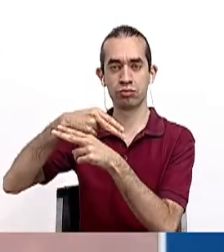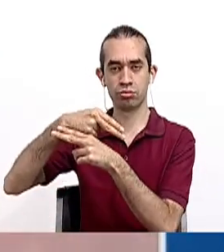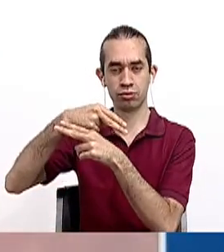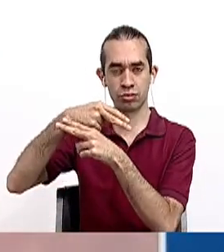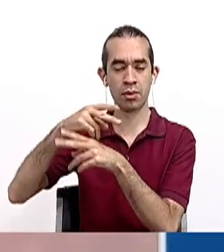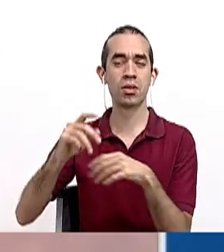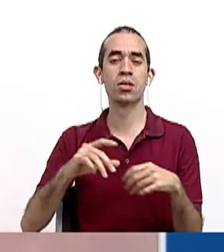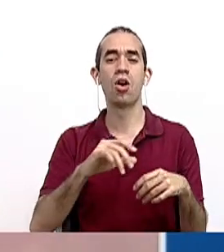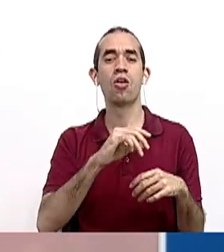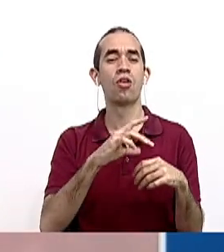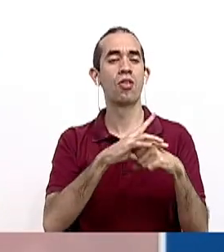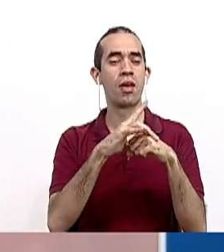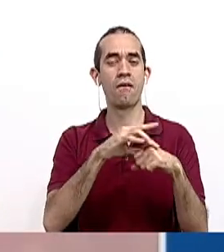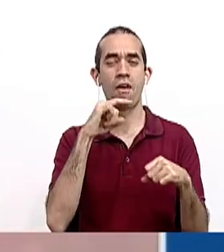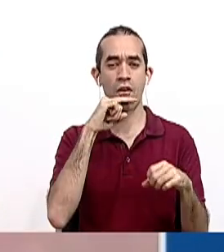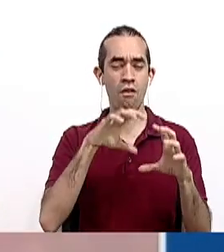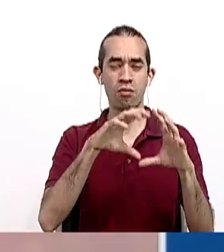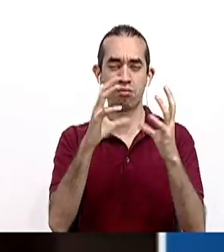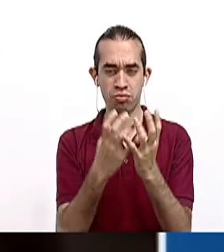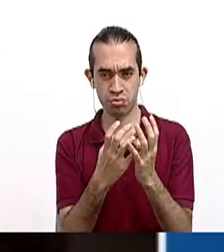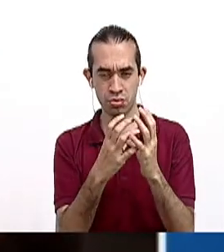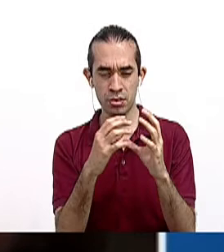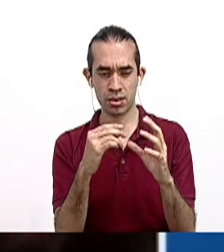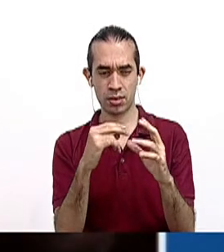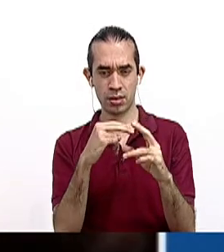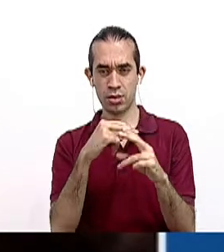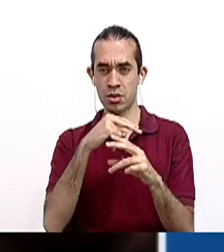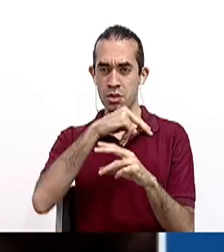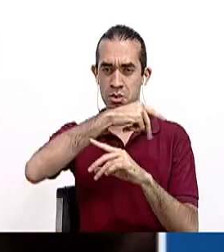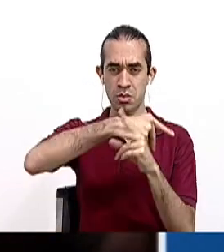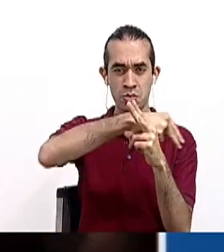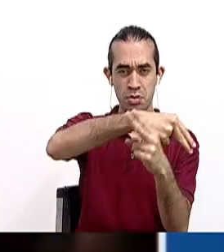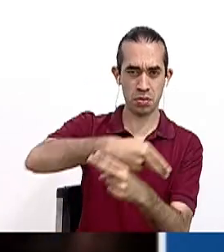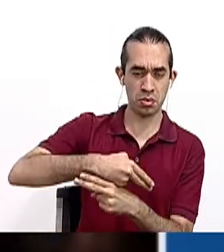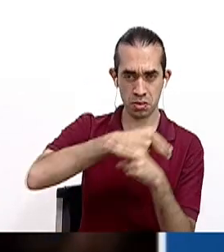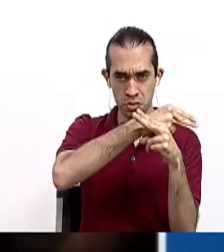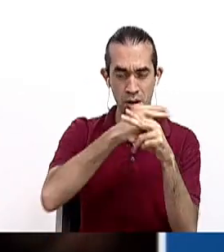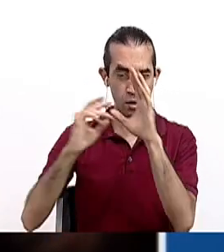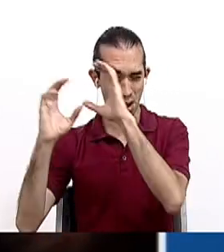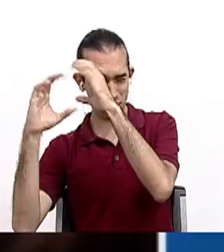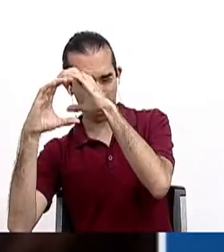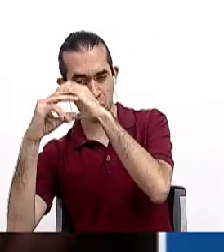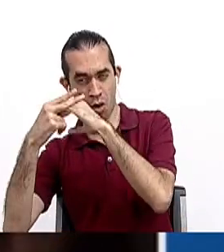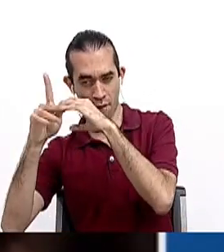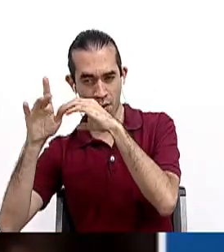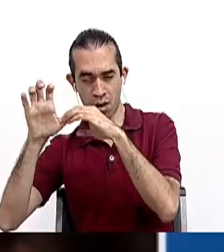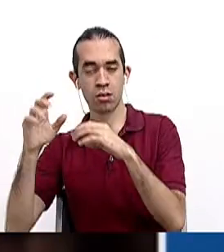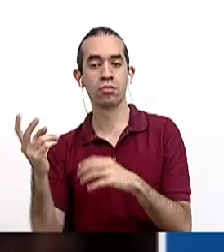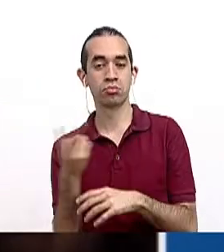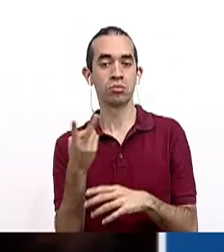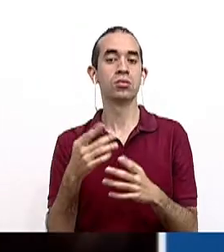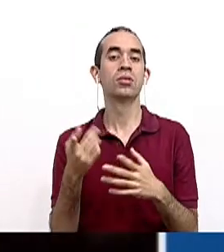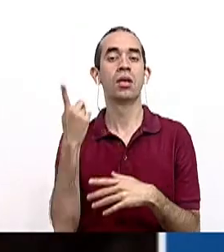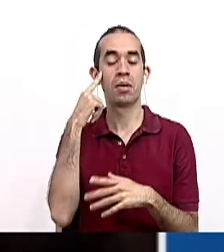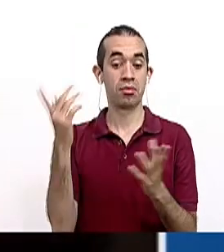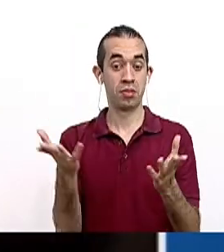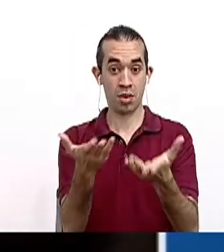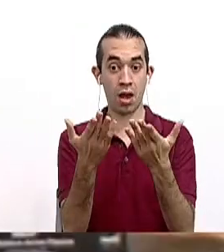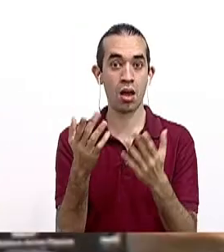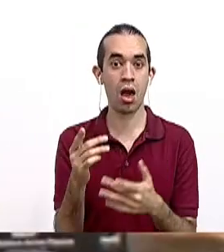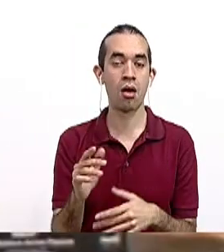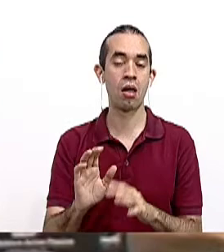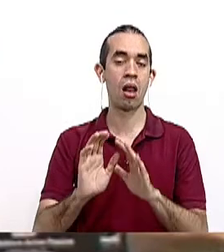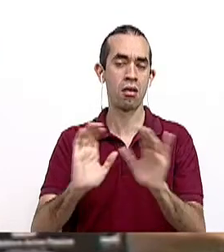satellite, she's also committed to another mission, encouraging young people, especially girls, to pursue careers in science and